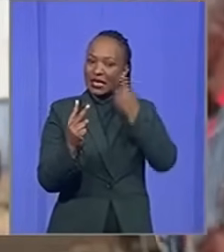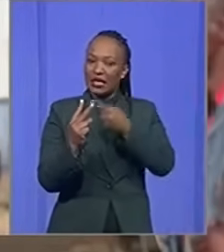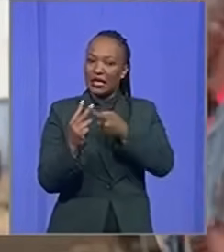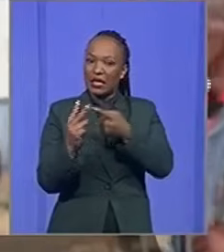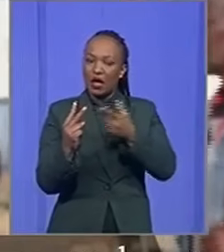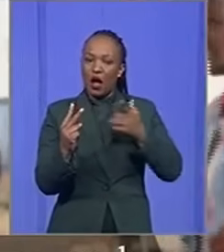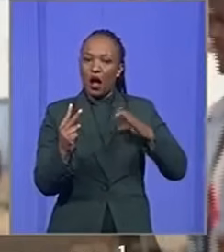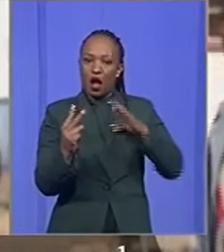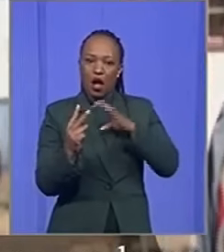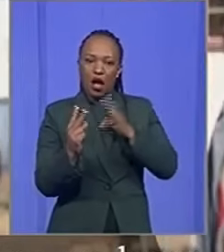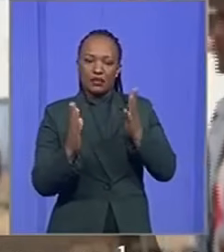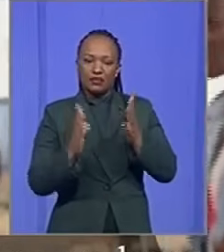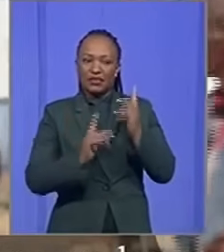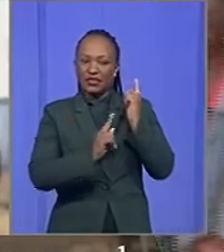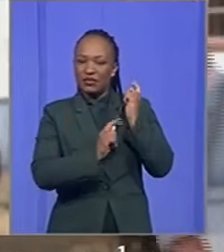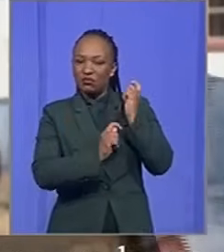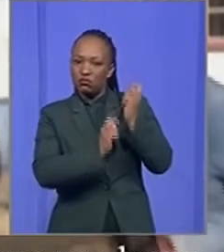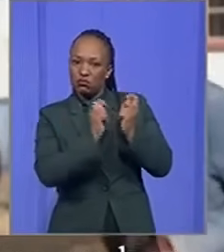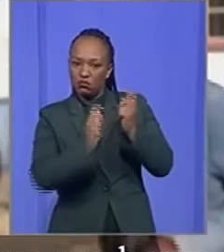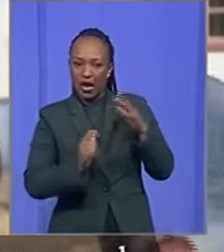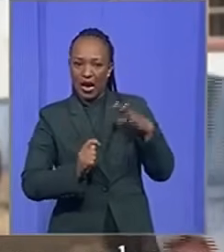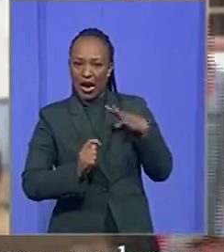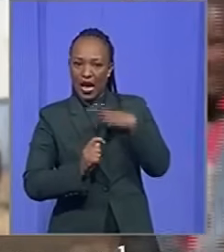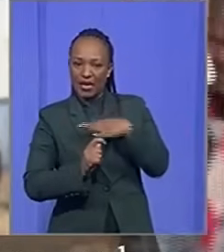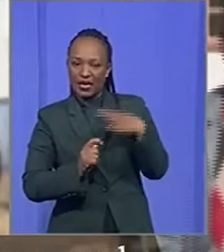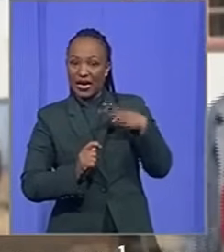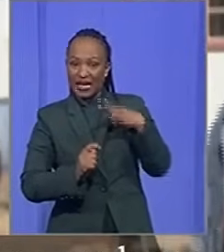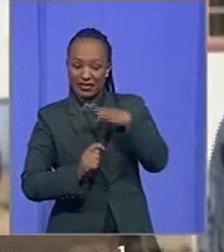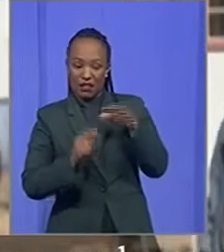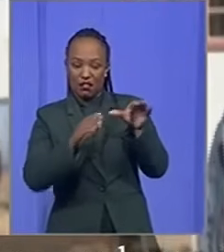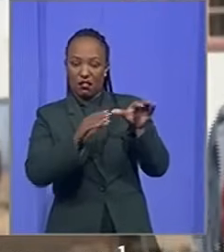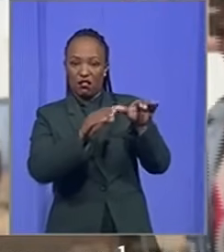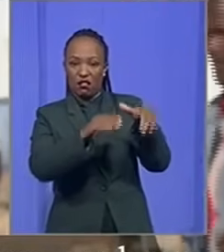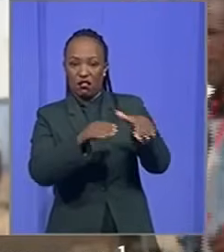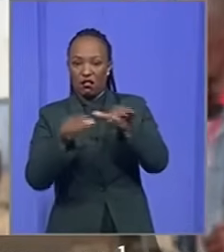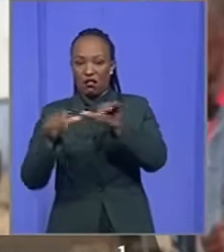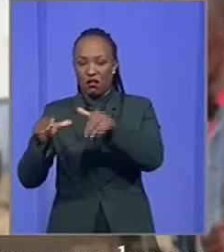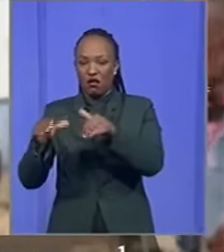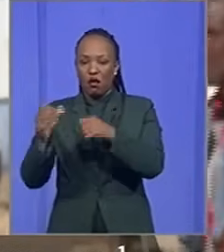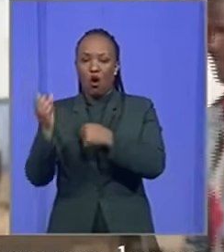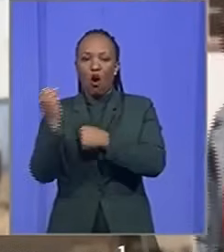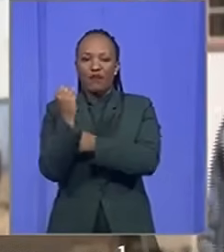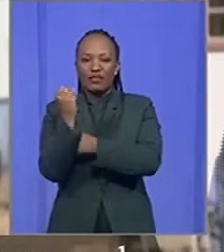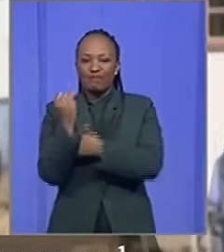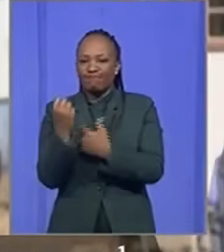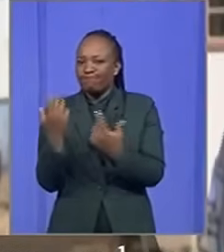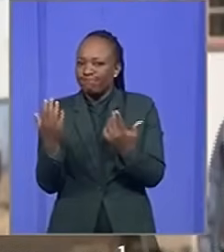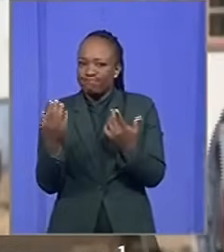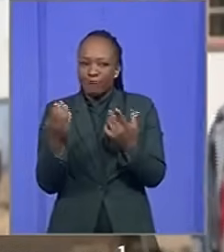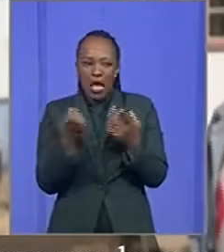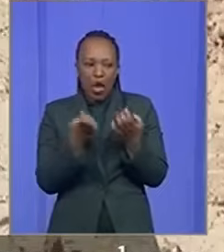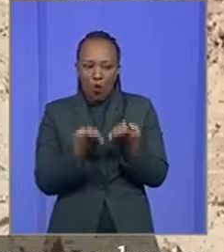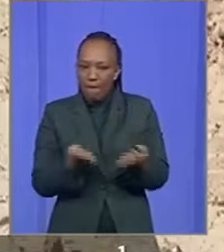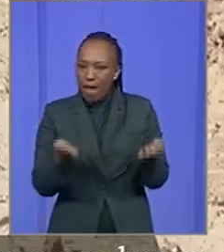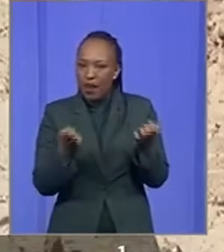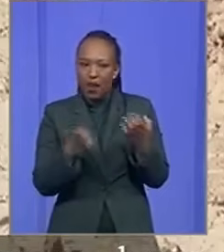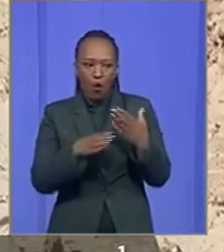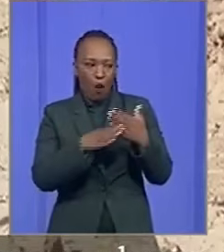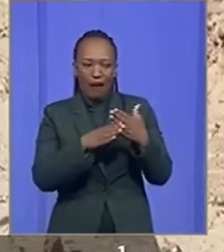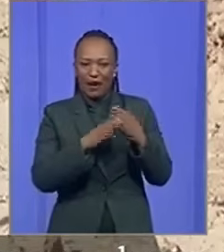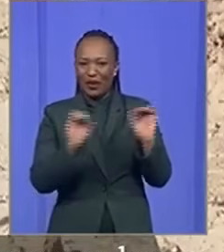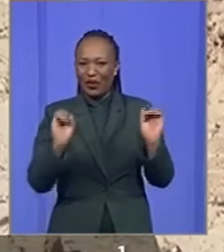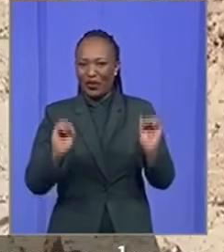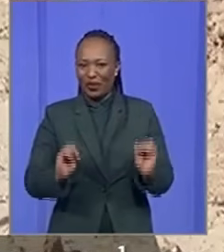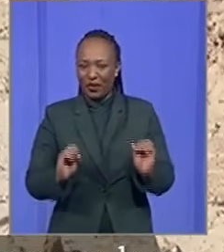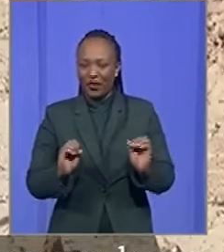bidiwang traditional council, ene office ya rona ga gona any equipment epe e leng gore ya bereka. Camden